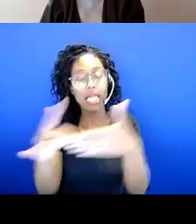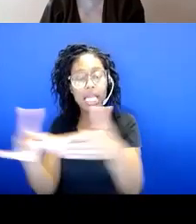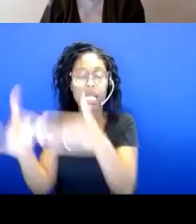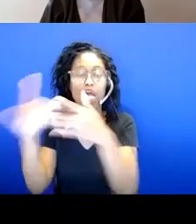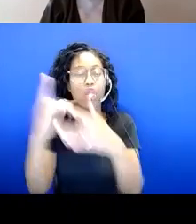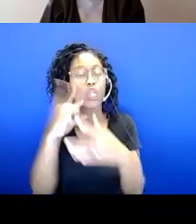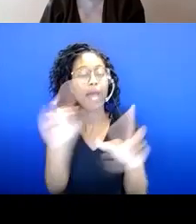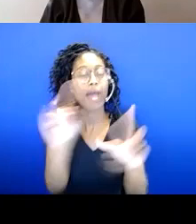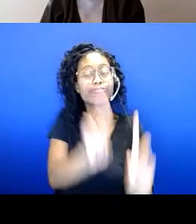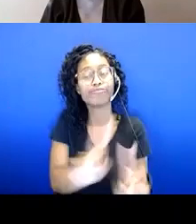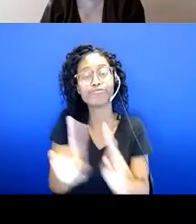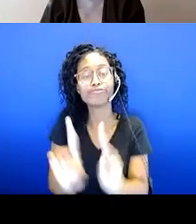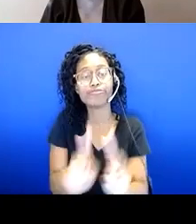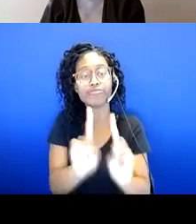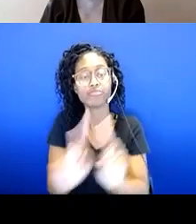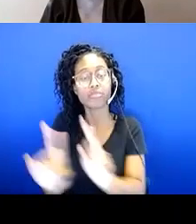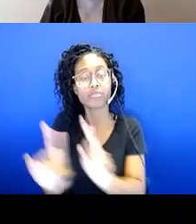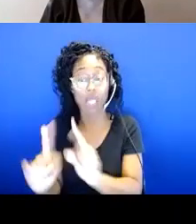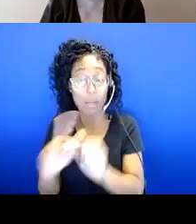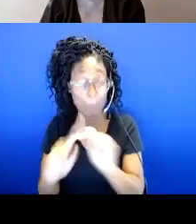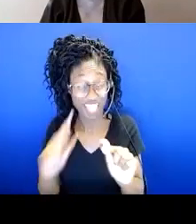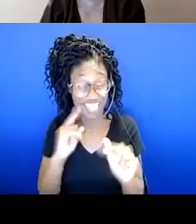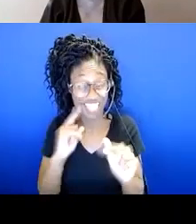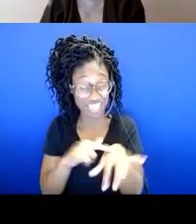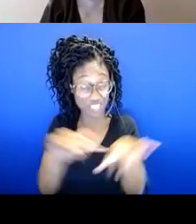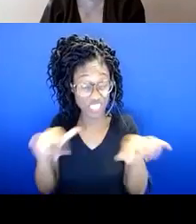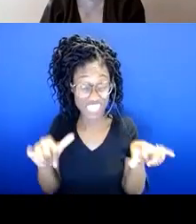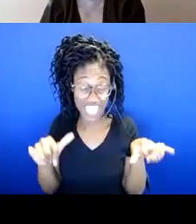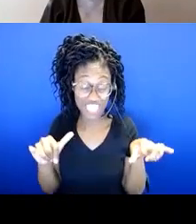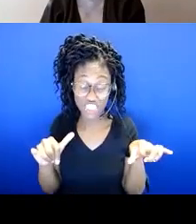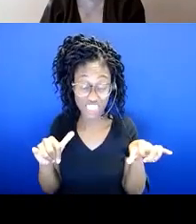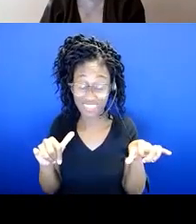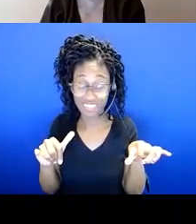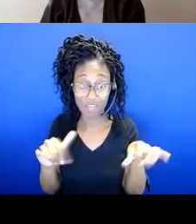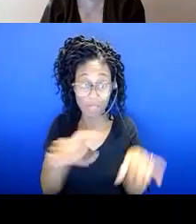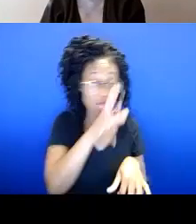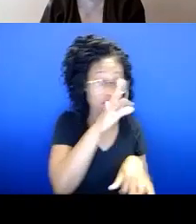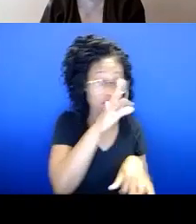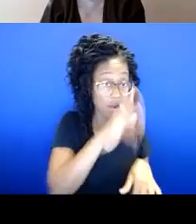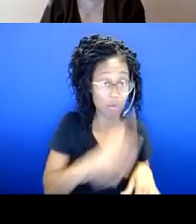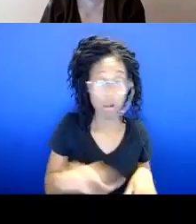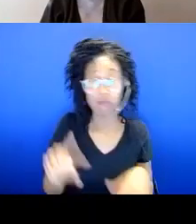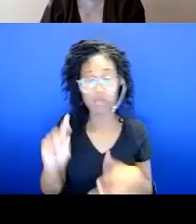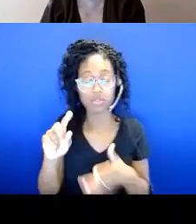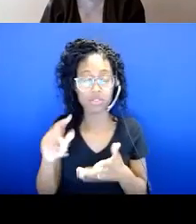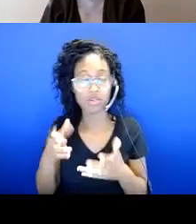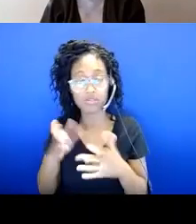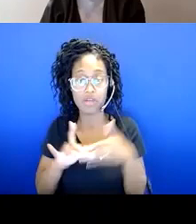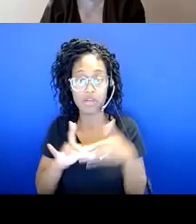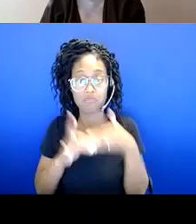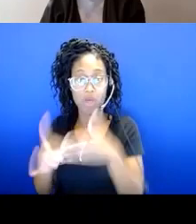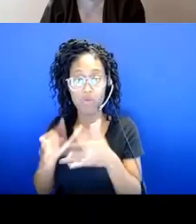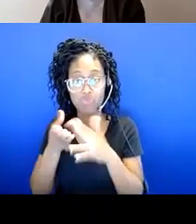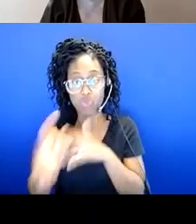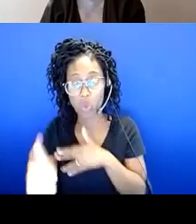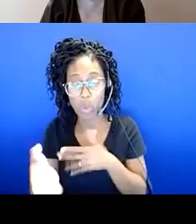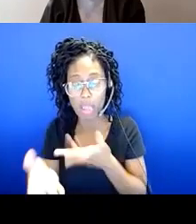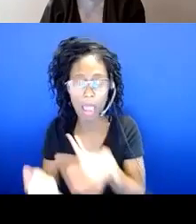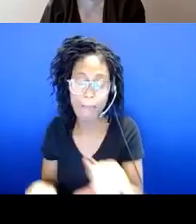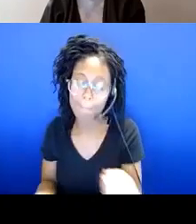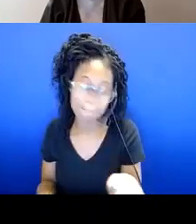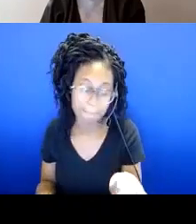no synchronization between the narration and any physical actions